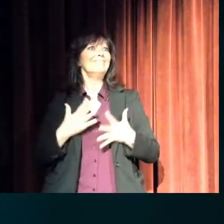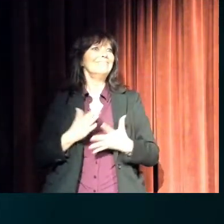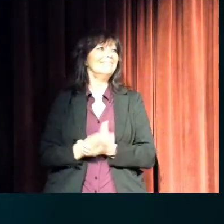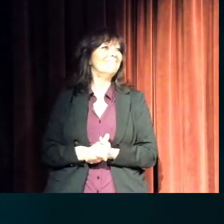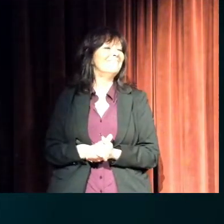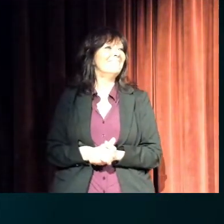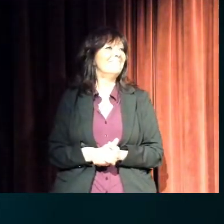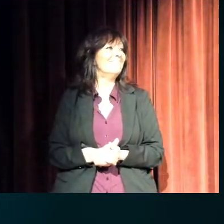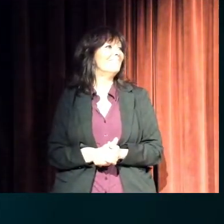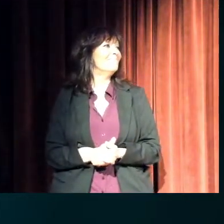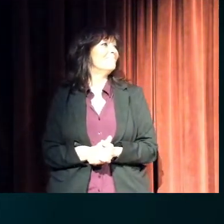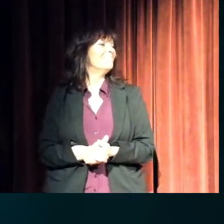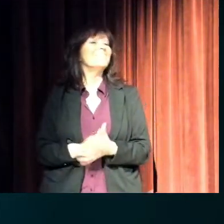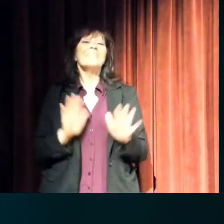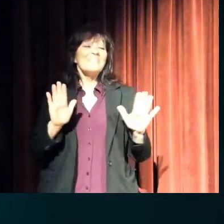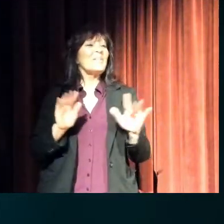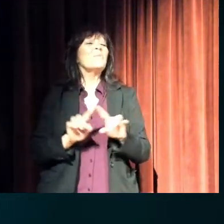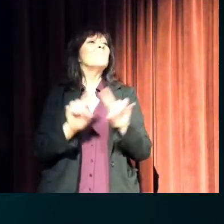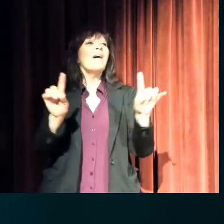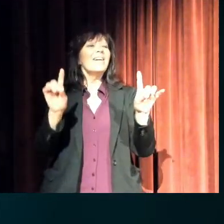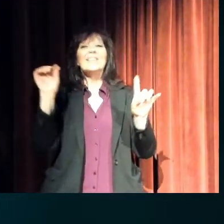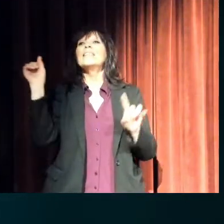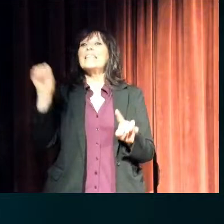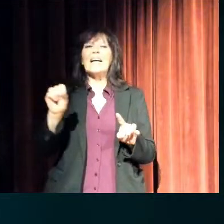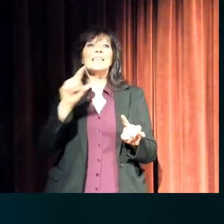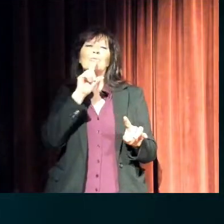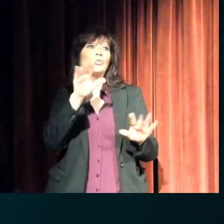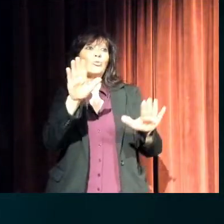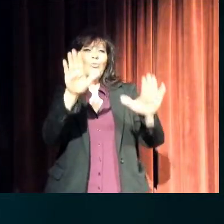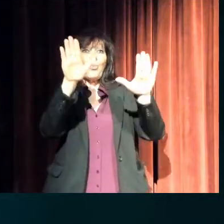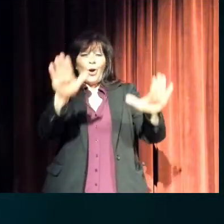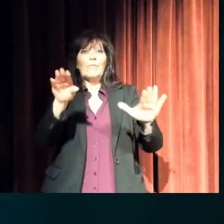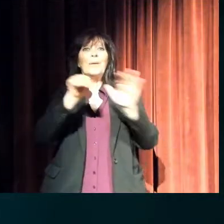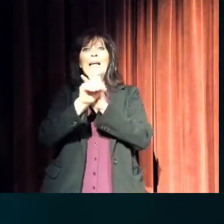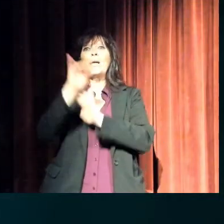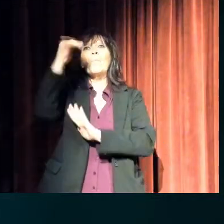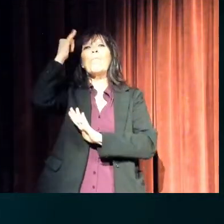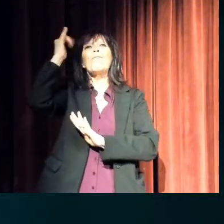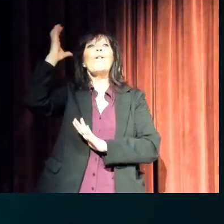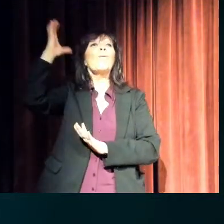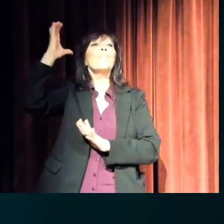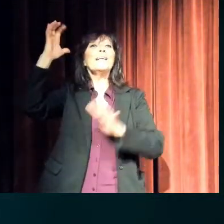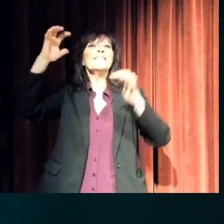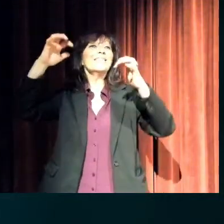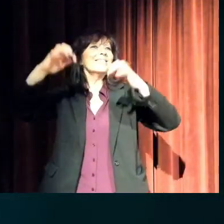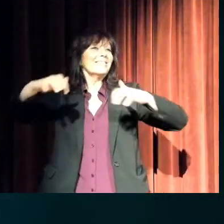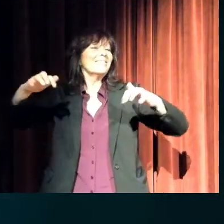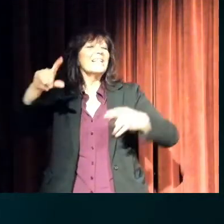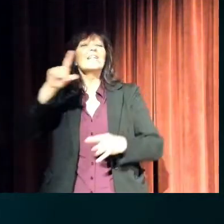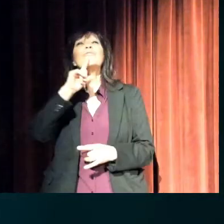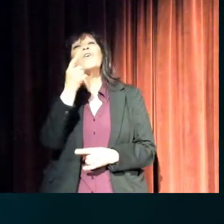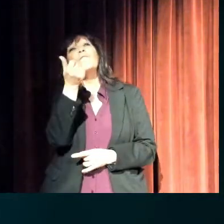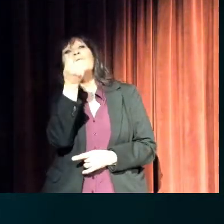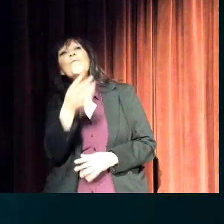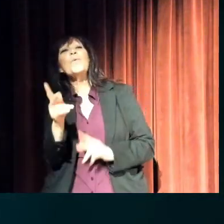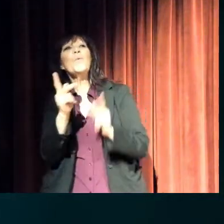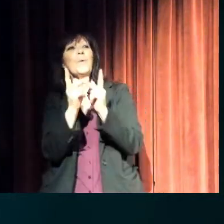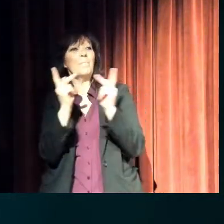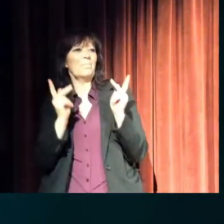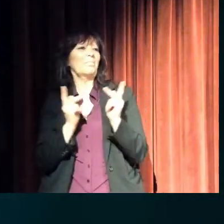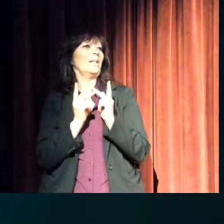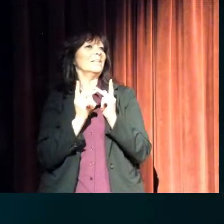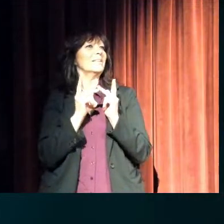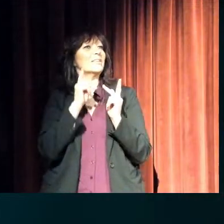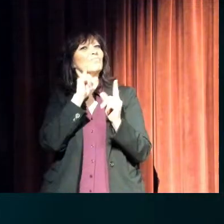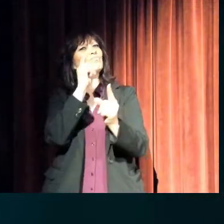back. But while it was wonderful to be in the Buffalo Bills Fieldhouse, I think that there are few places